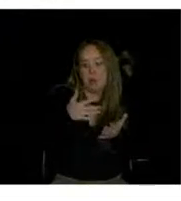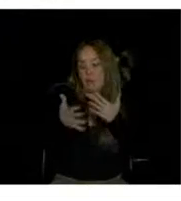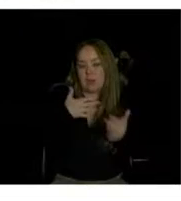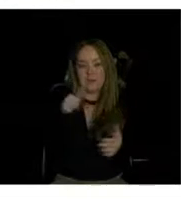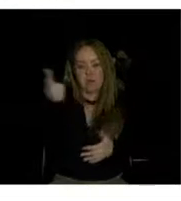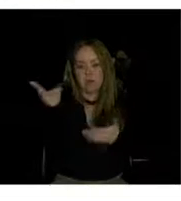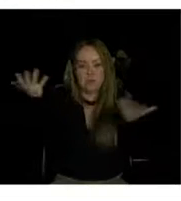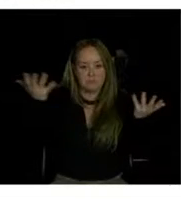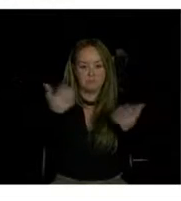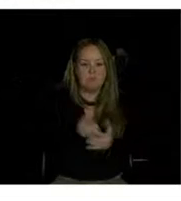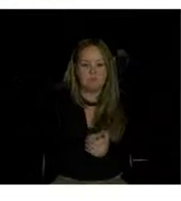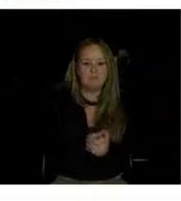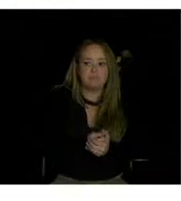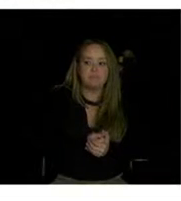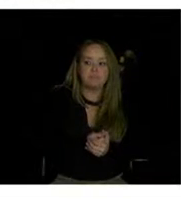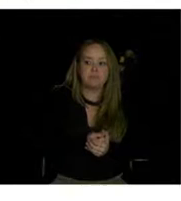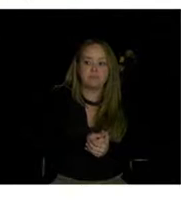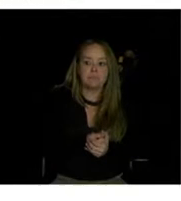right?